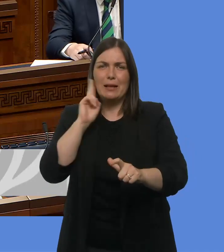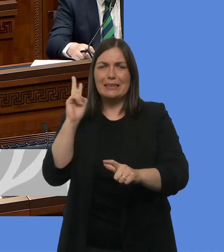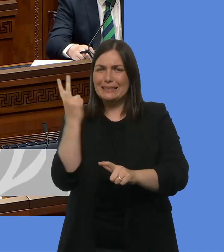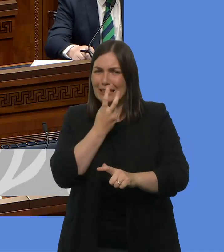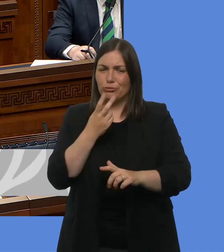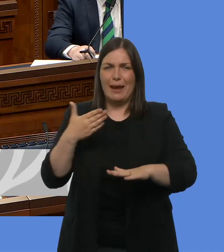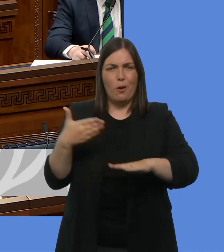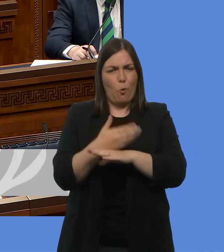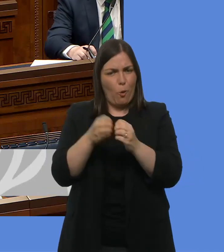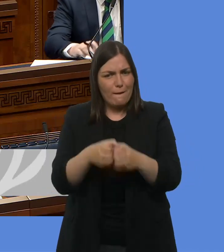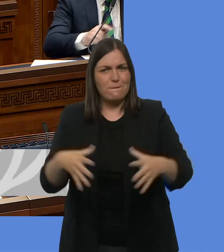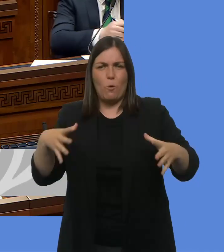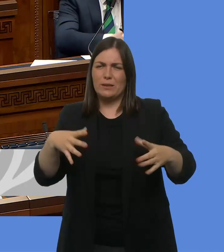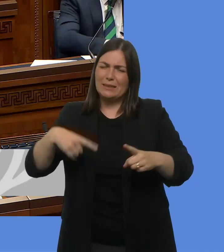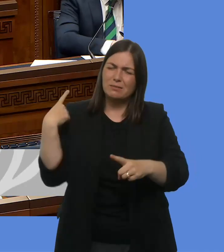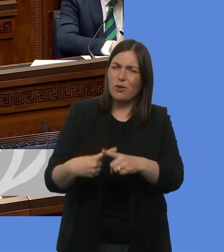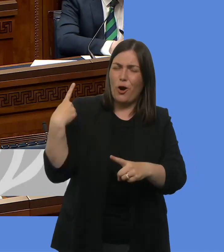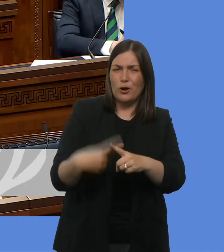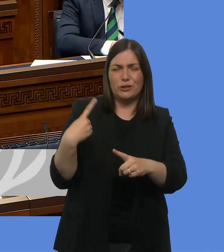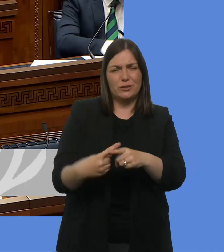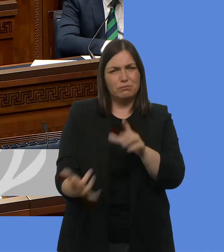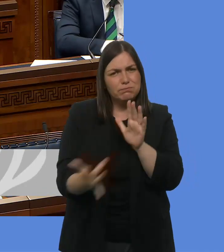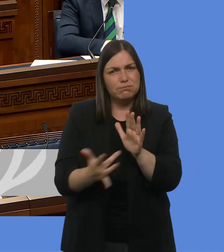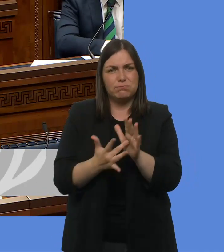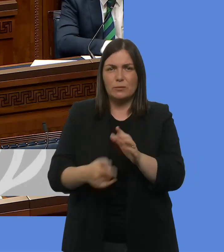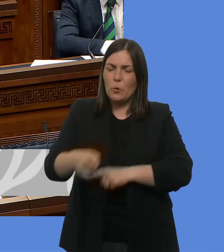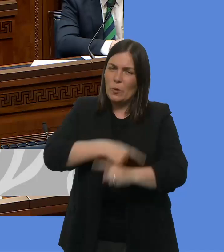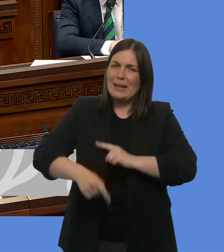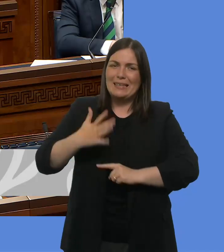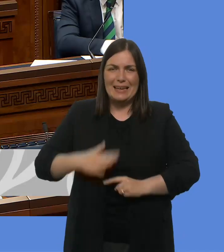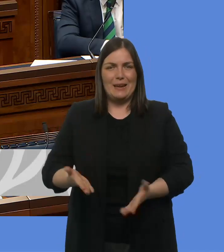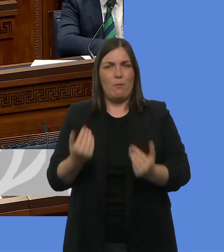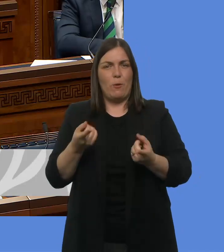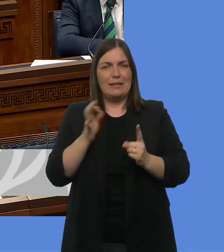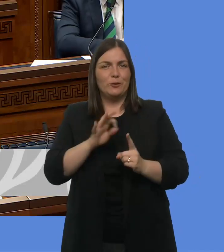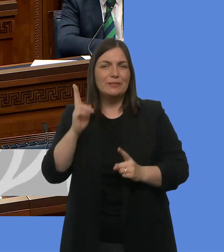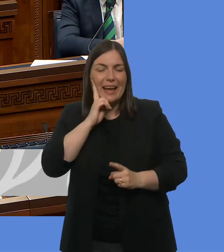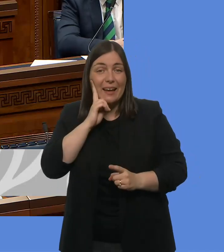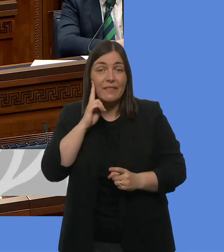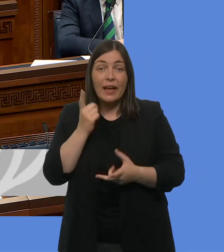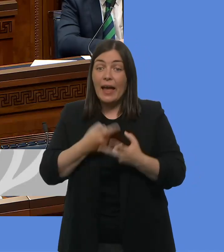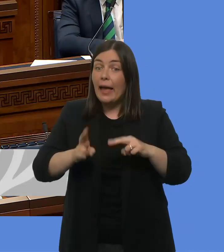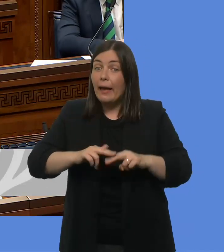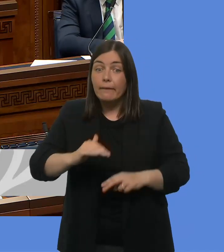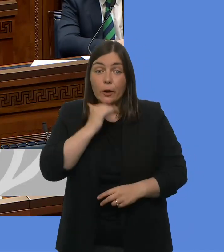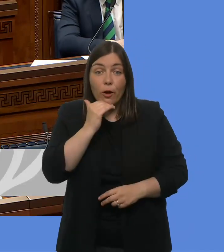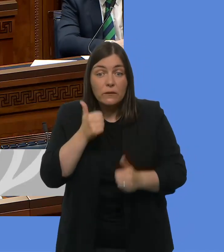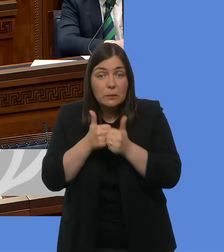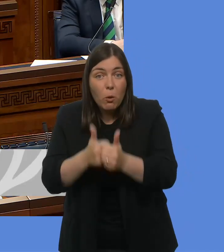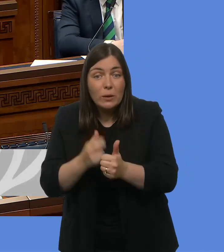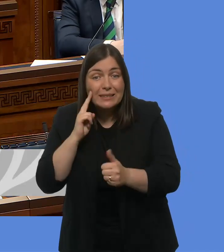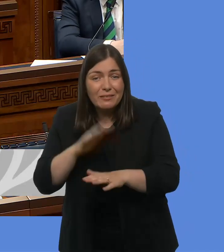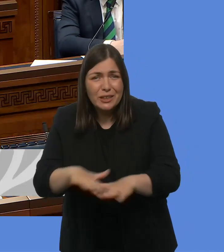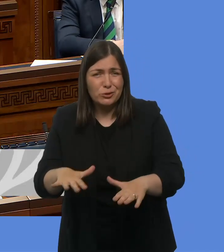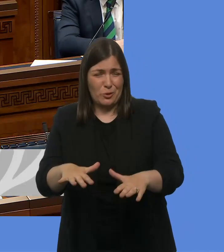thus mirroring the same need for more teachers of the deaf. Without adequate support, deaf children in Northern Ireland face unnecessary